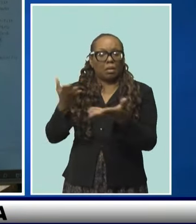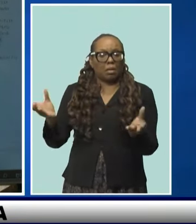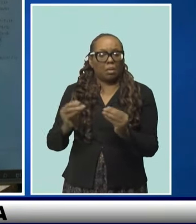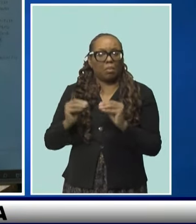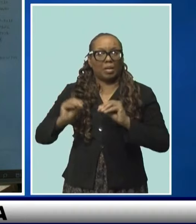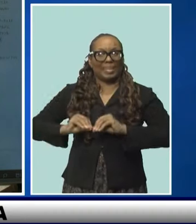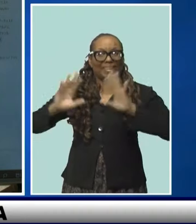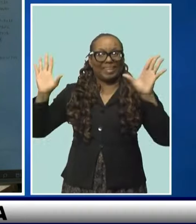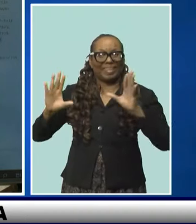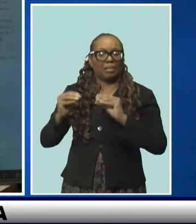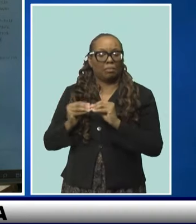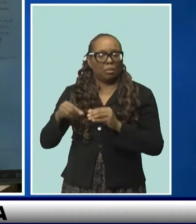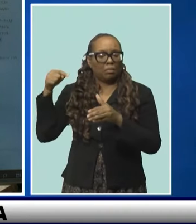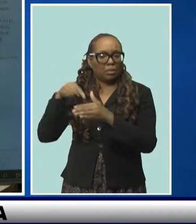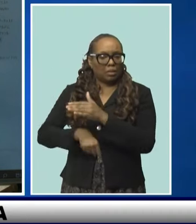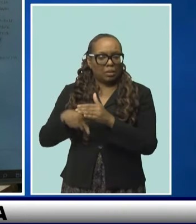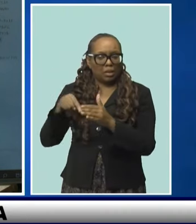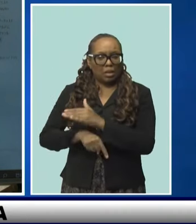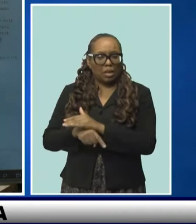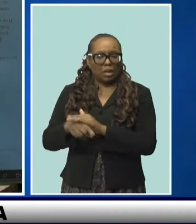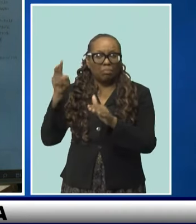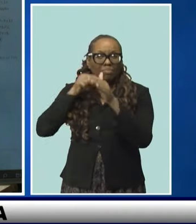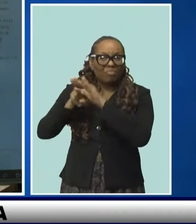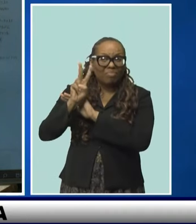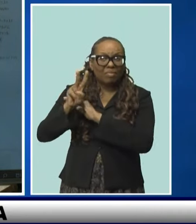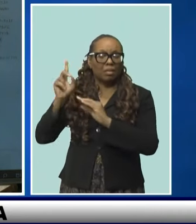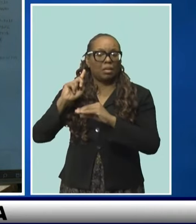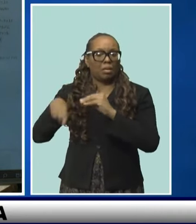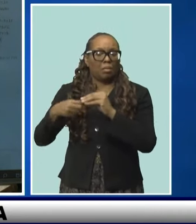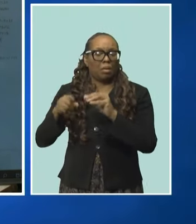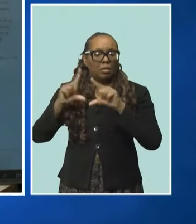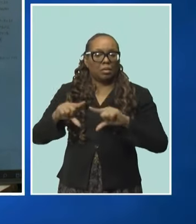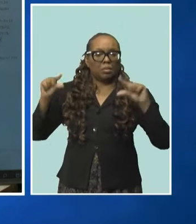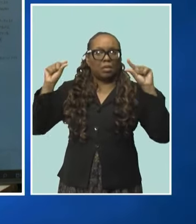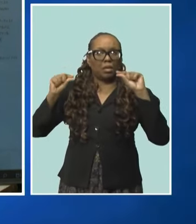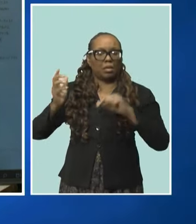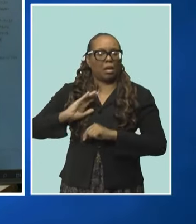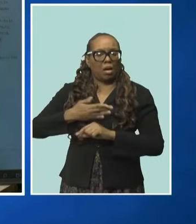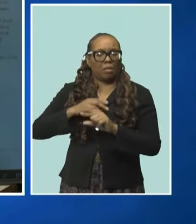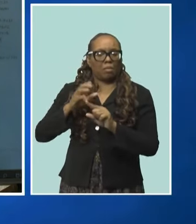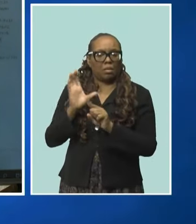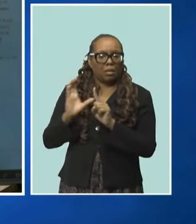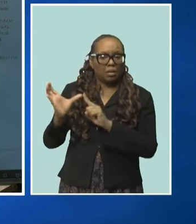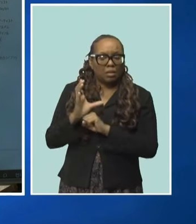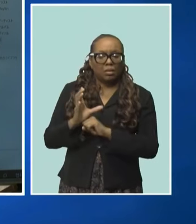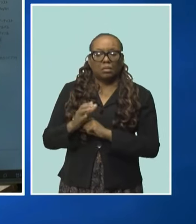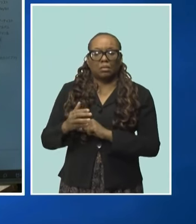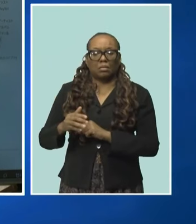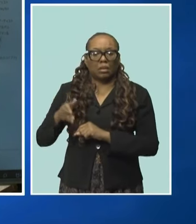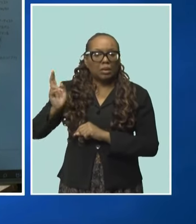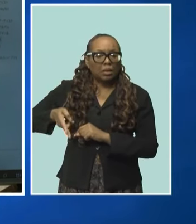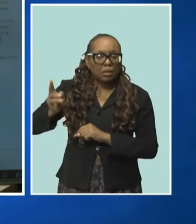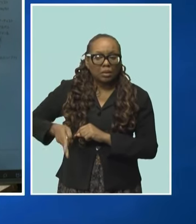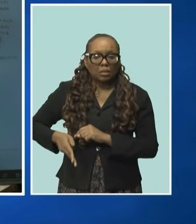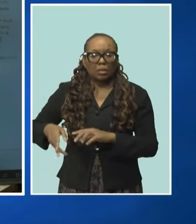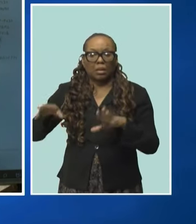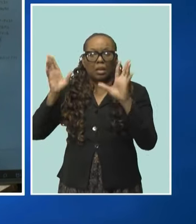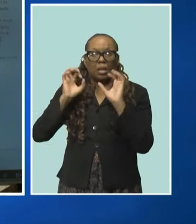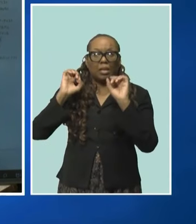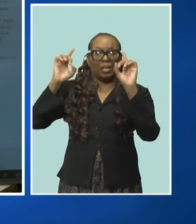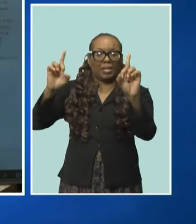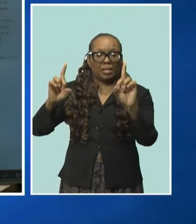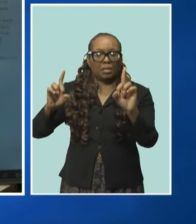clearer, and deeper insight of Japan through the cultural, historical, and educational